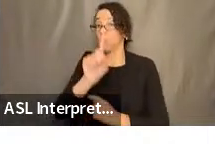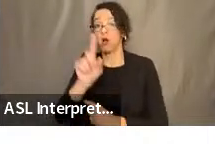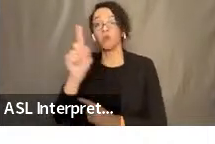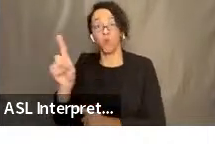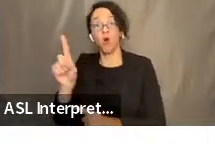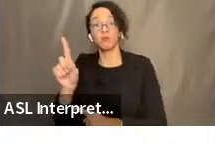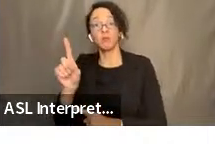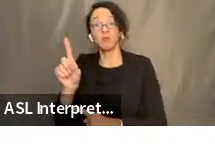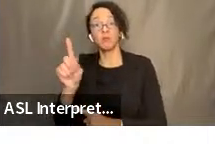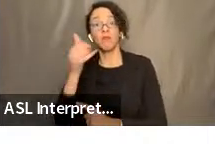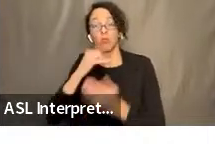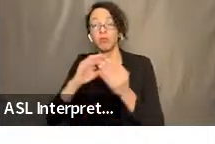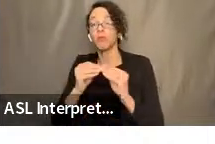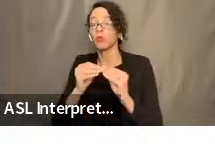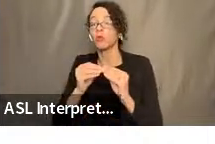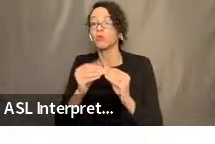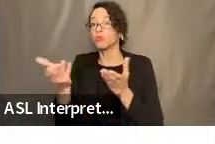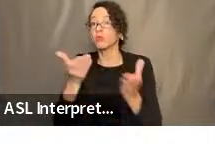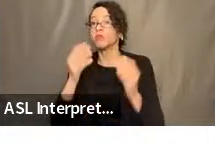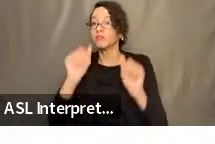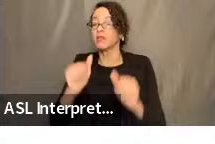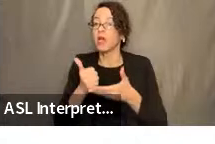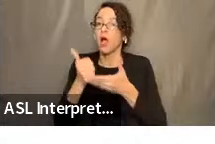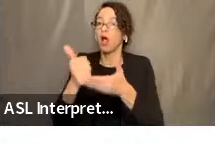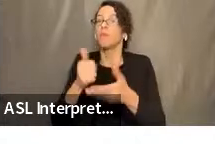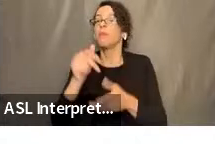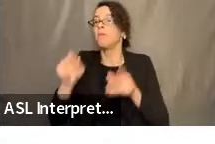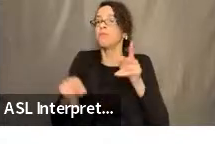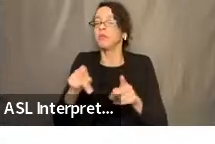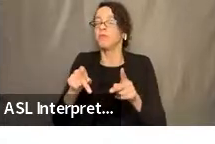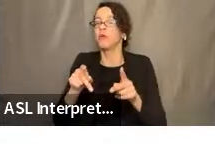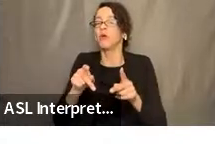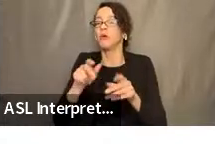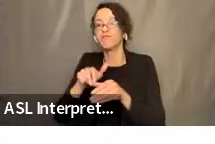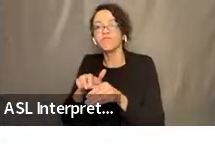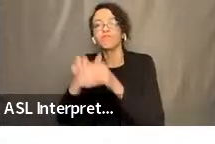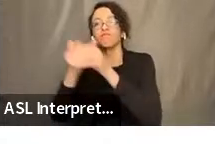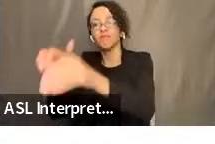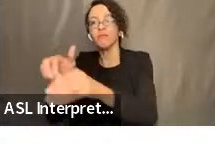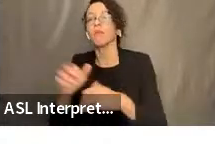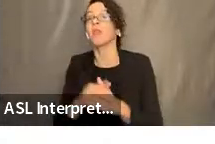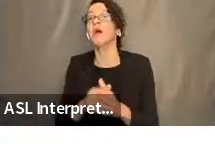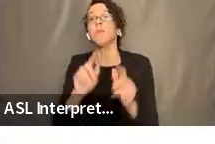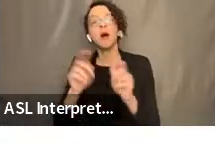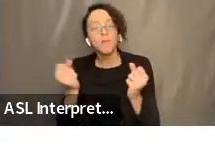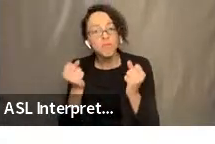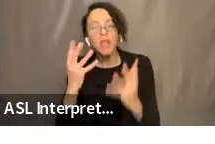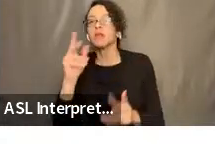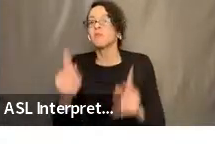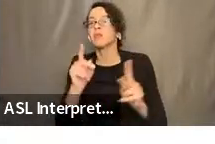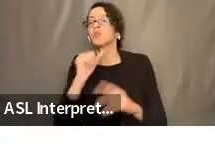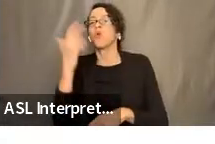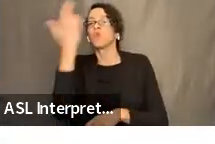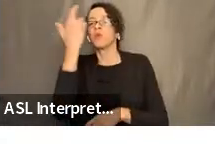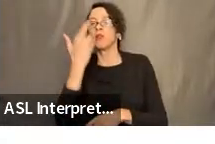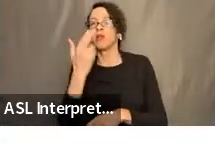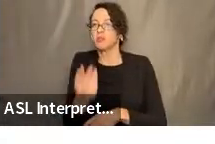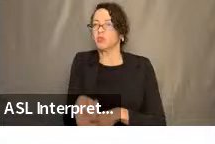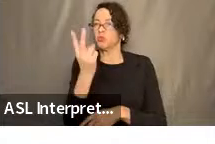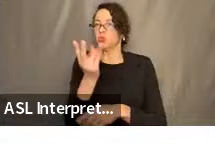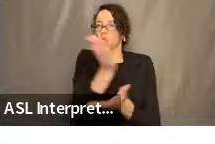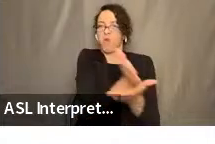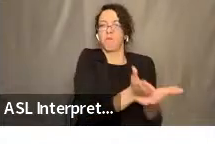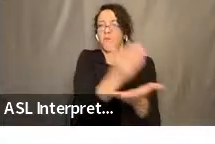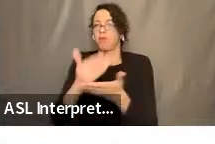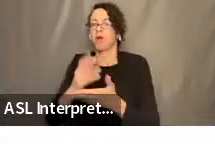really know about the bifurcated response that could be available to them. In the emergency